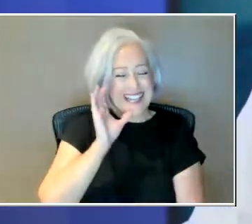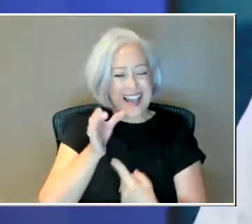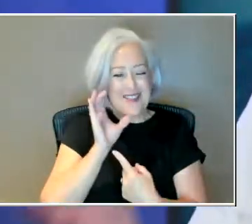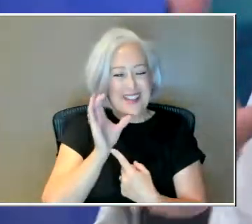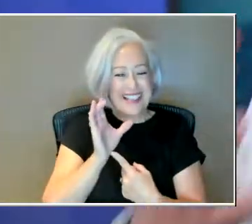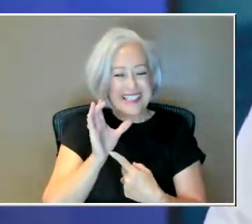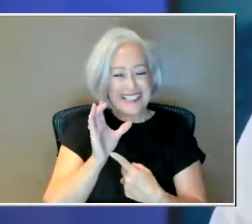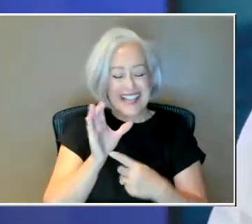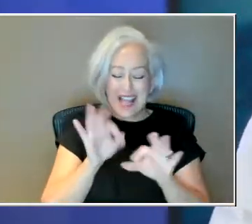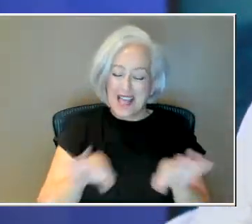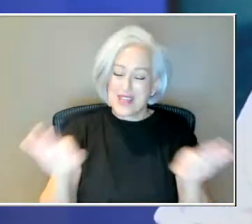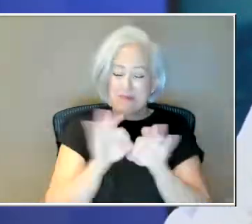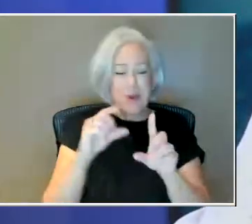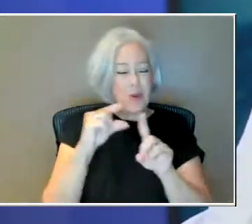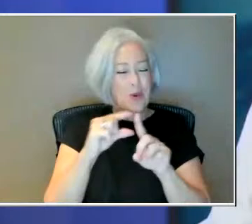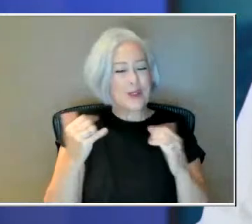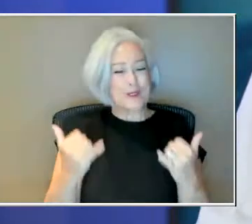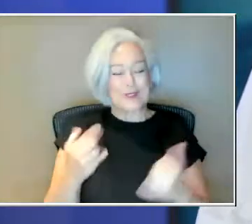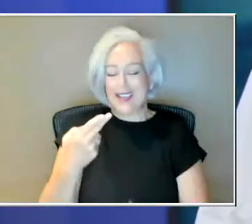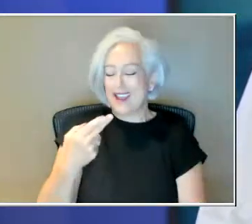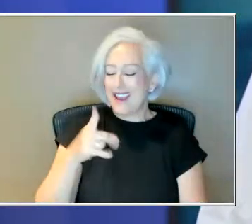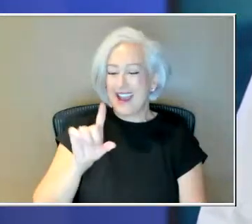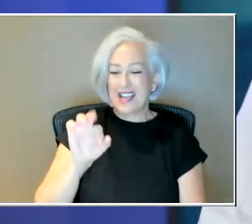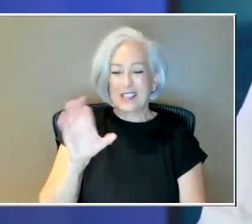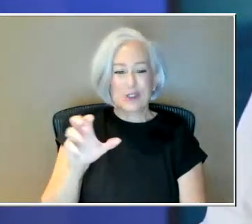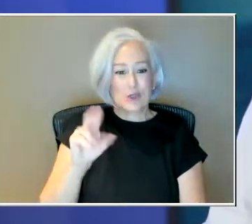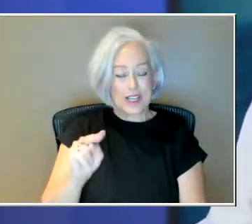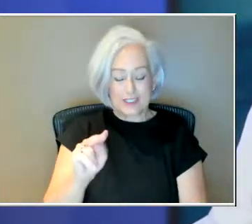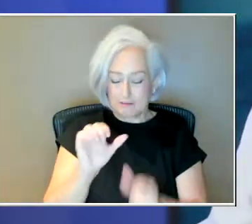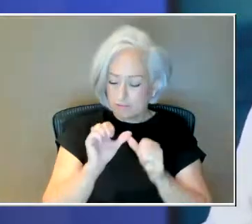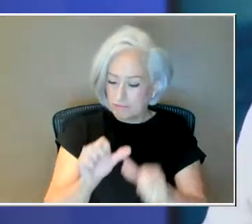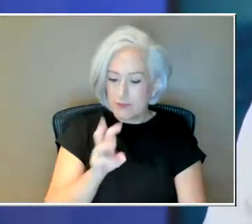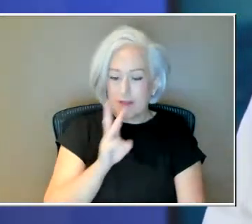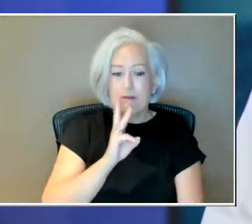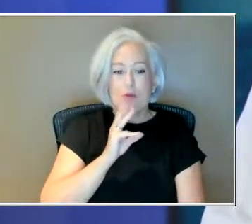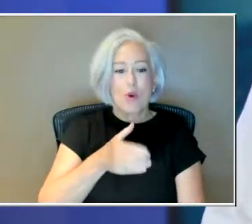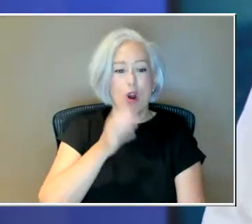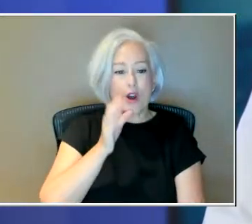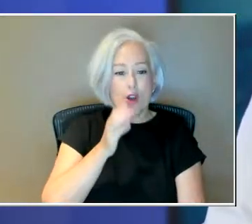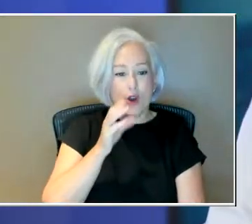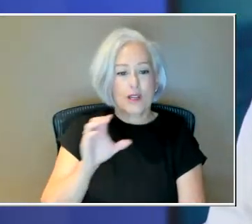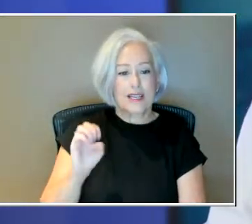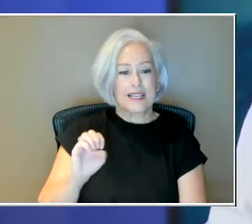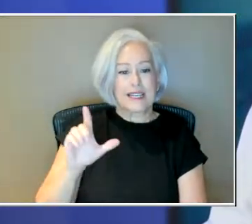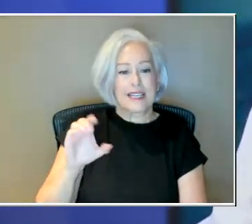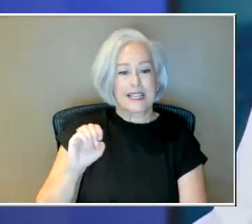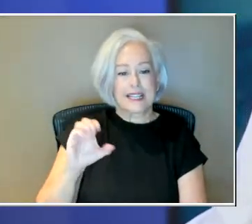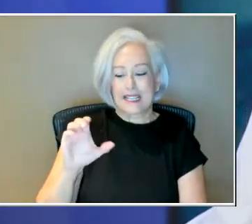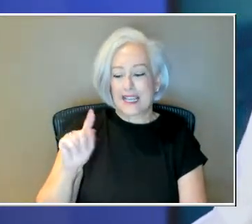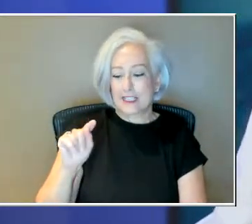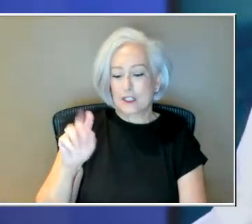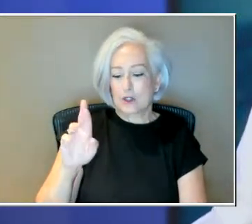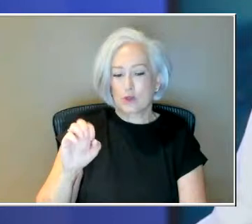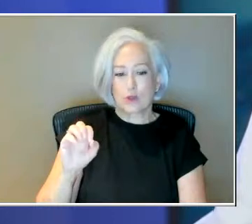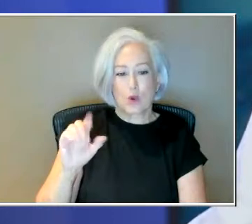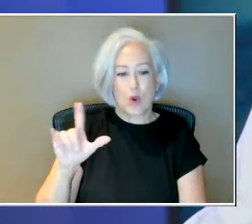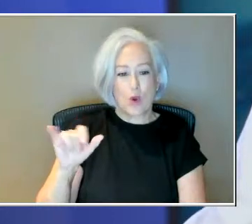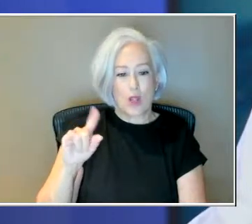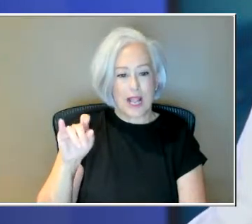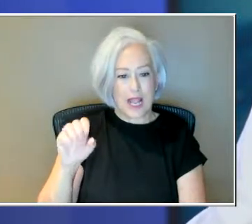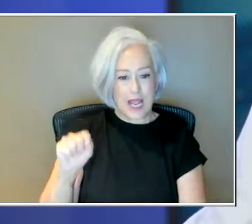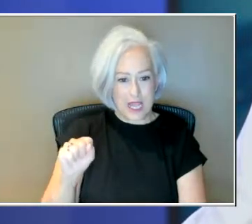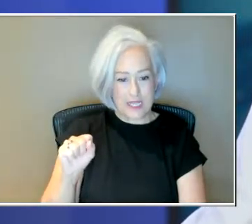keep drinking water, but also electrolytes, right? We don't want to drink a ton of water and nothing else. So eating and